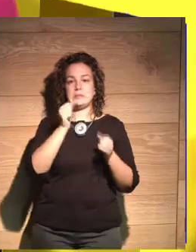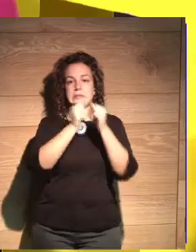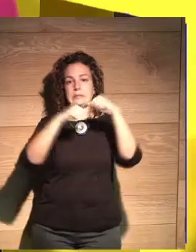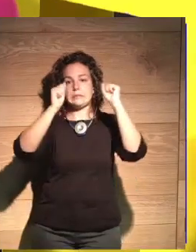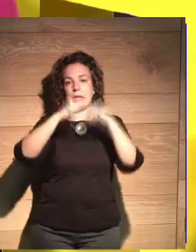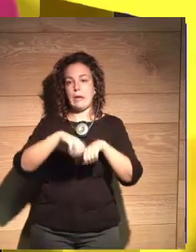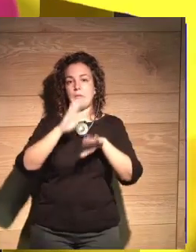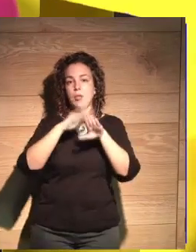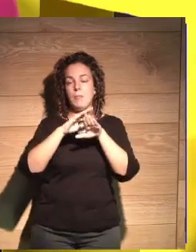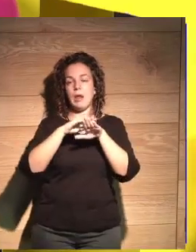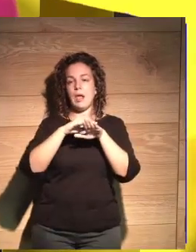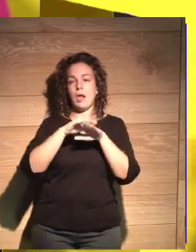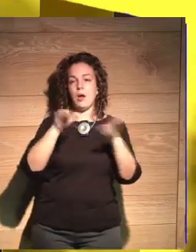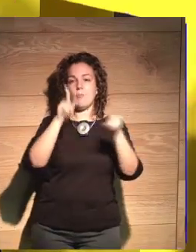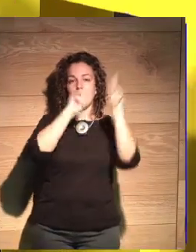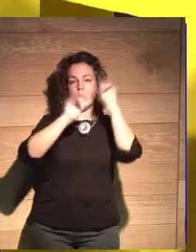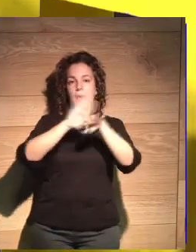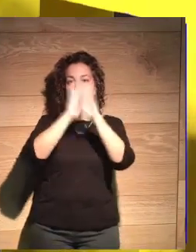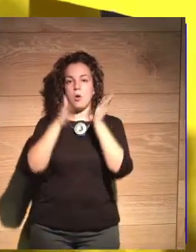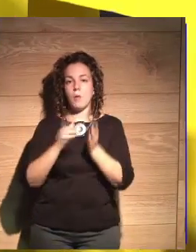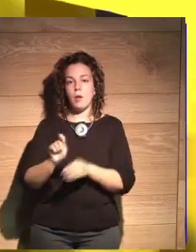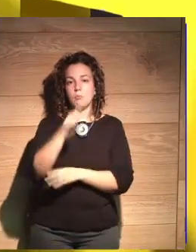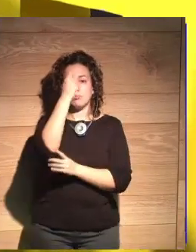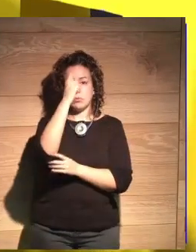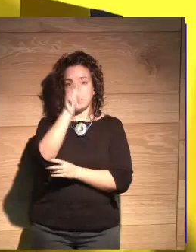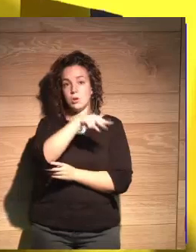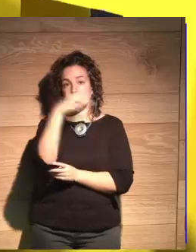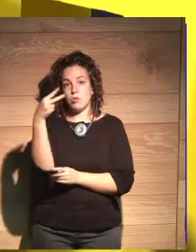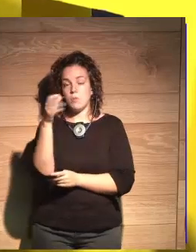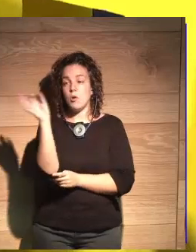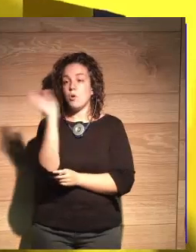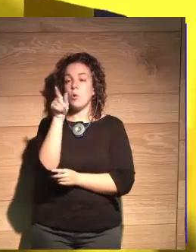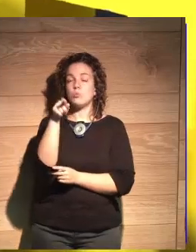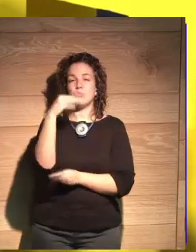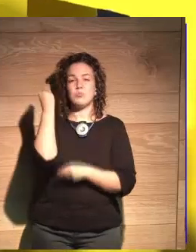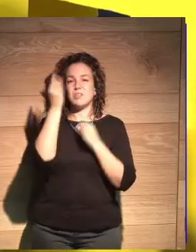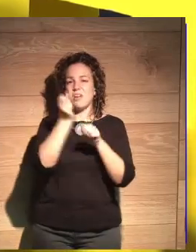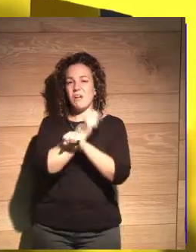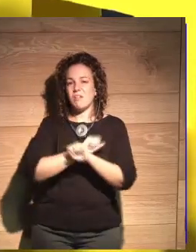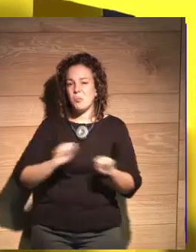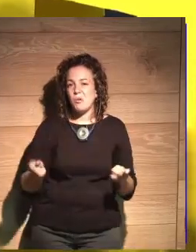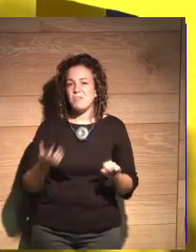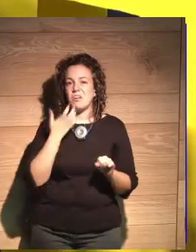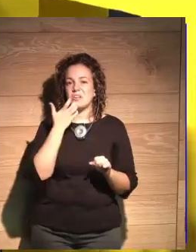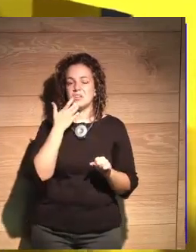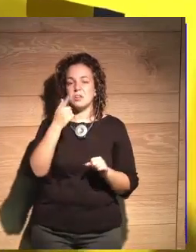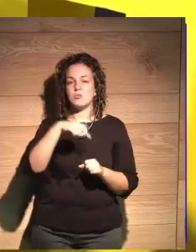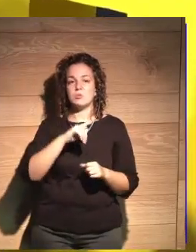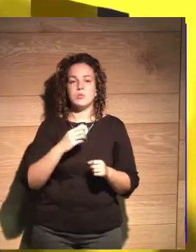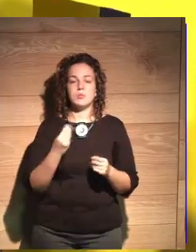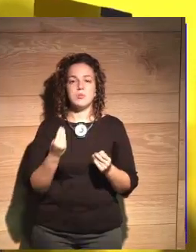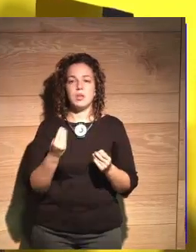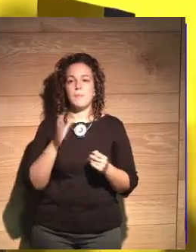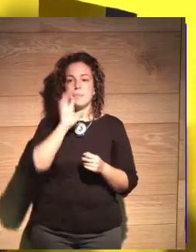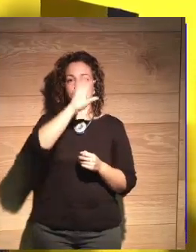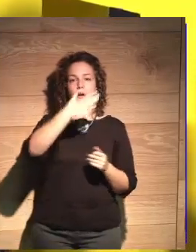problems when we are living an increasing of nationalism, commercial